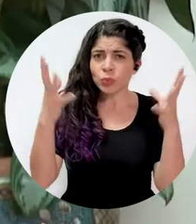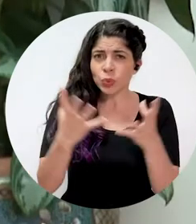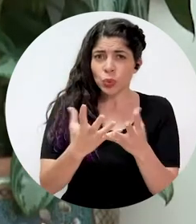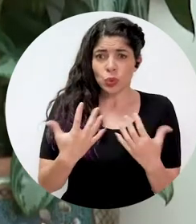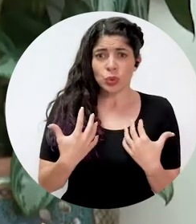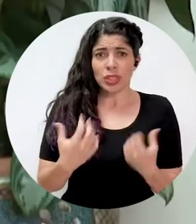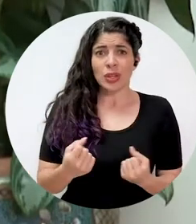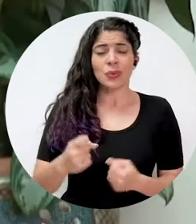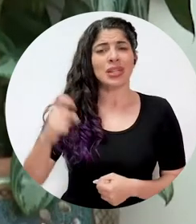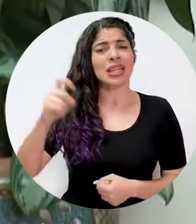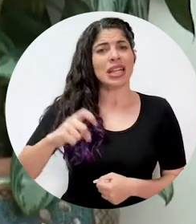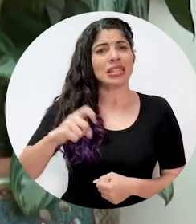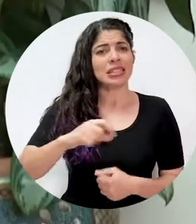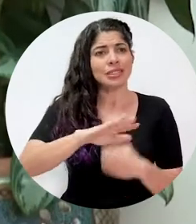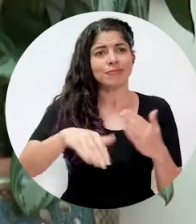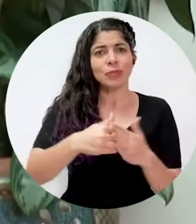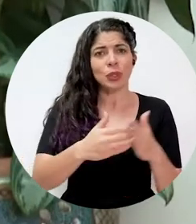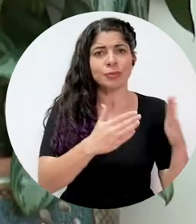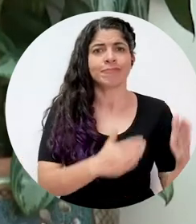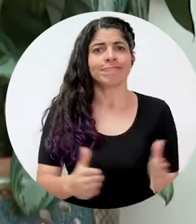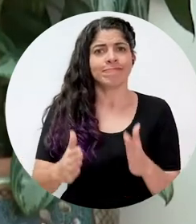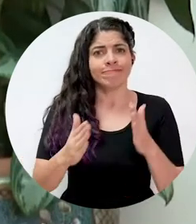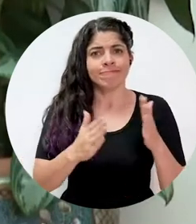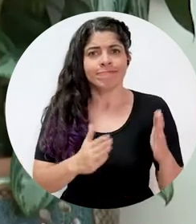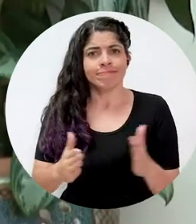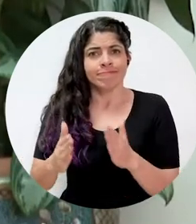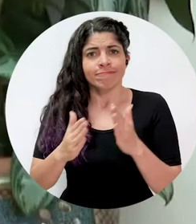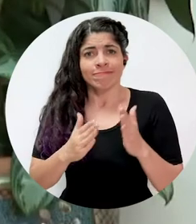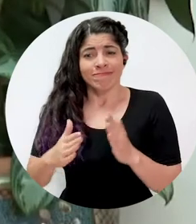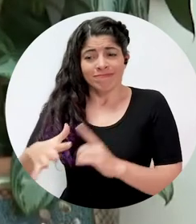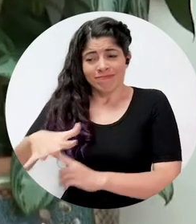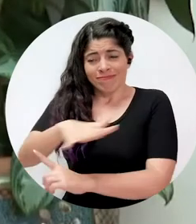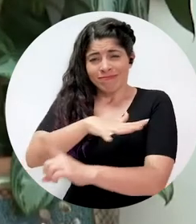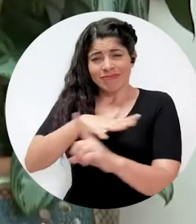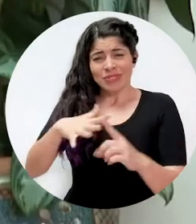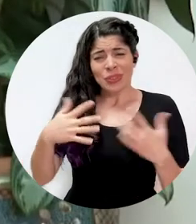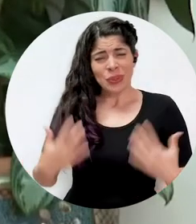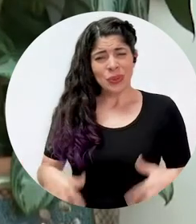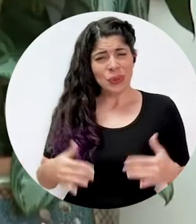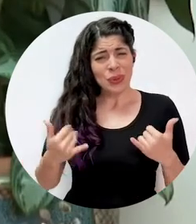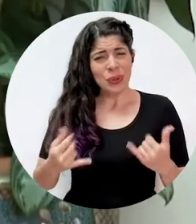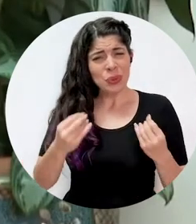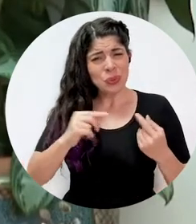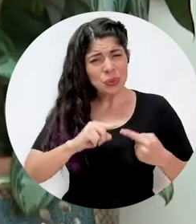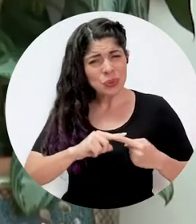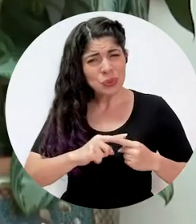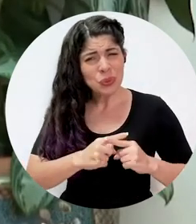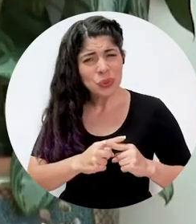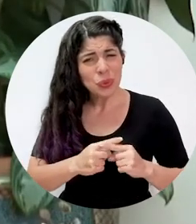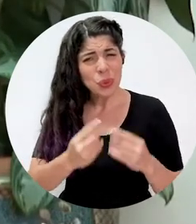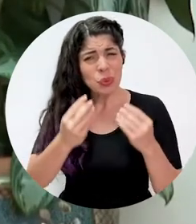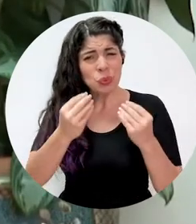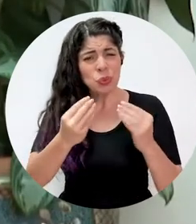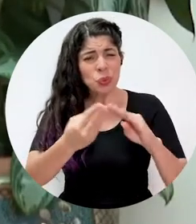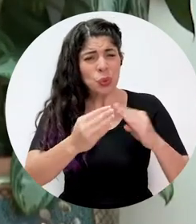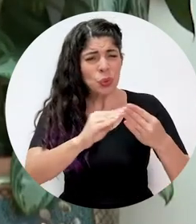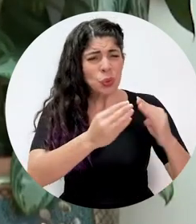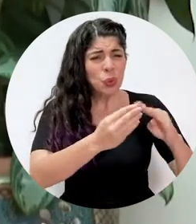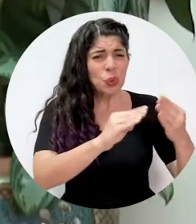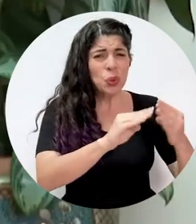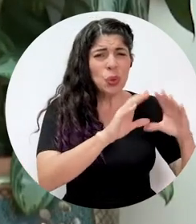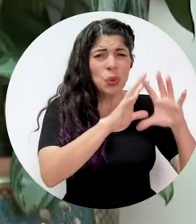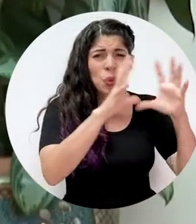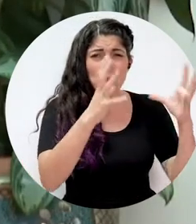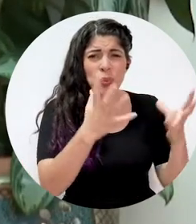Global health needs to be prepared. In a context of so much pain in so many communities around the